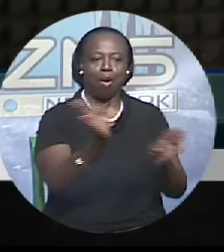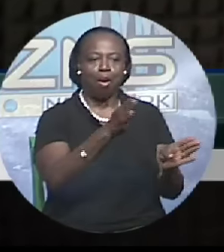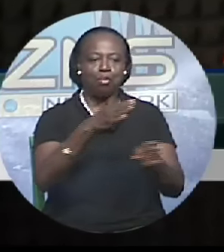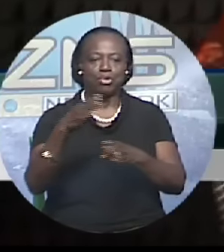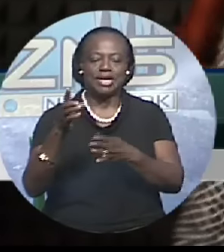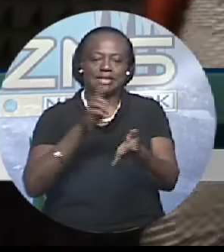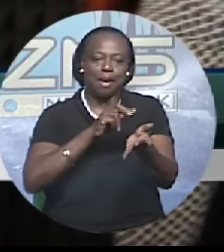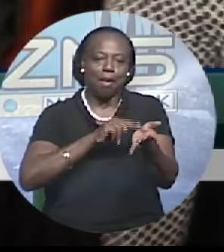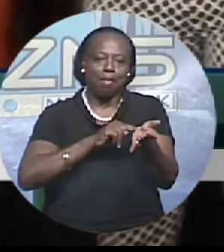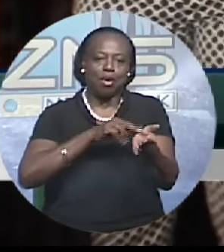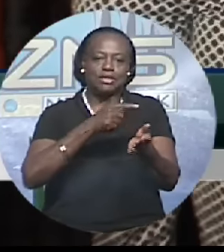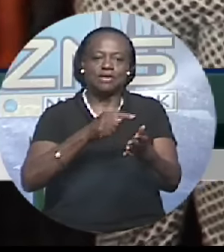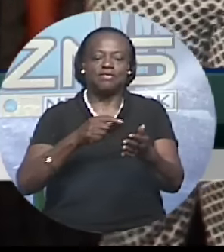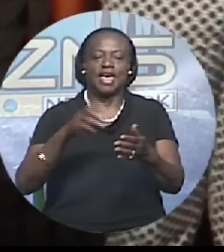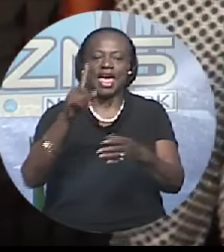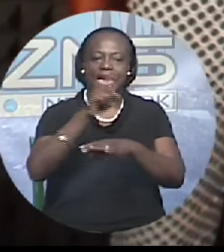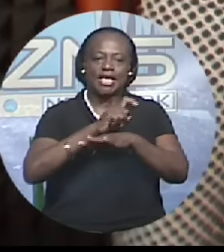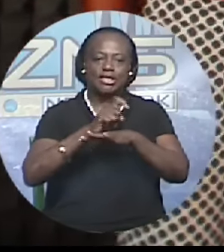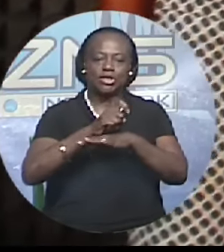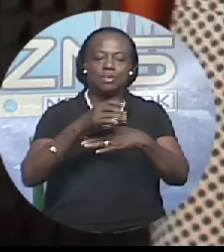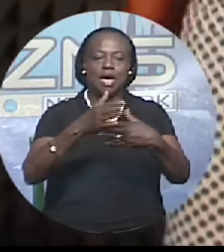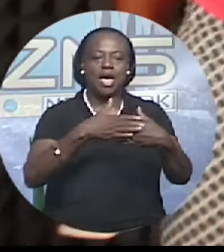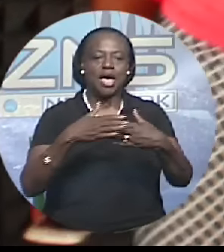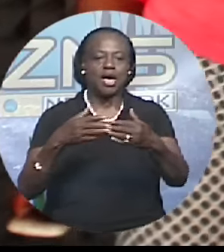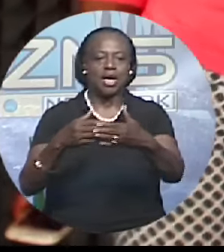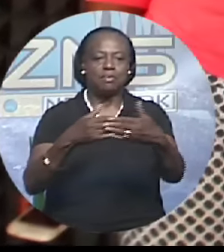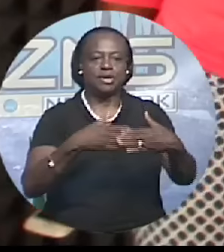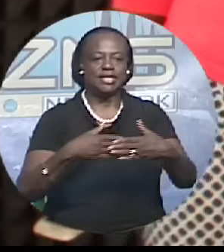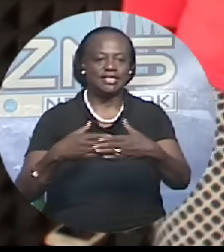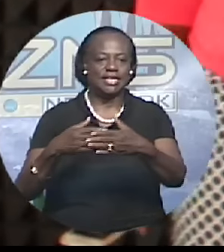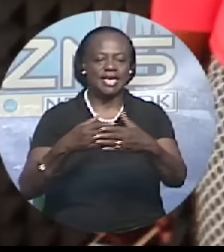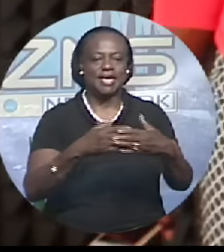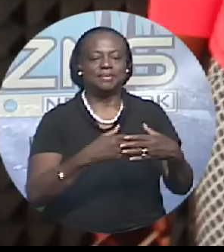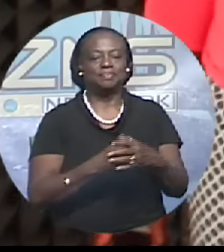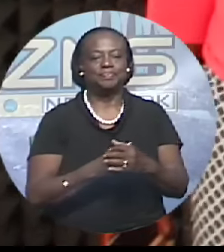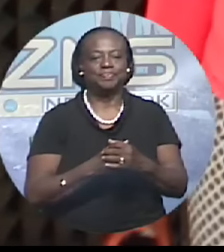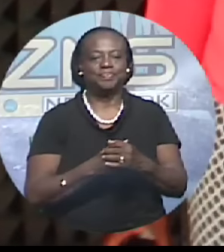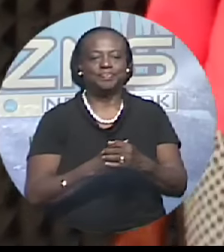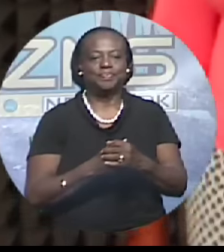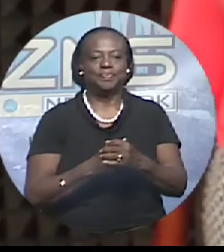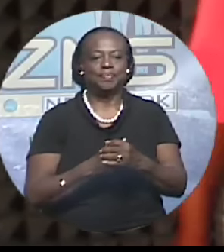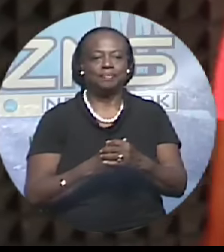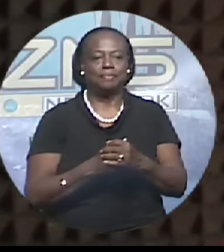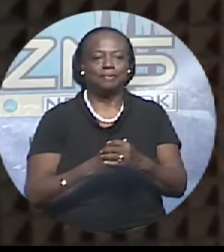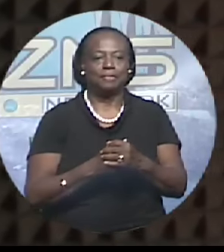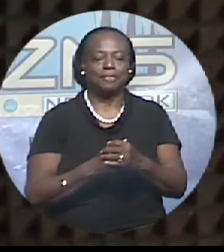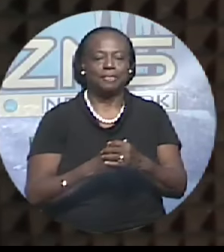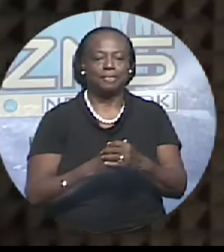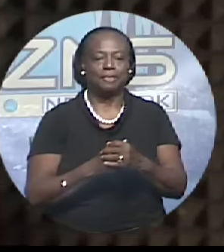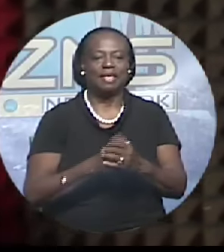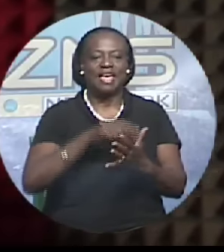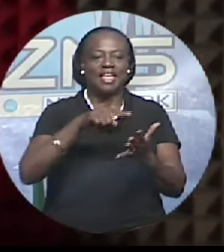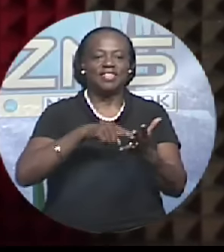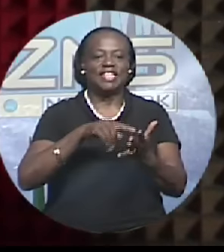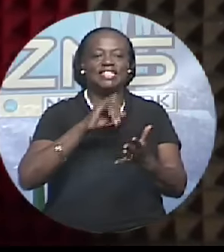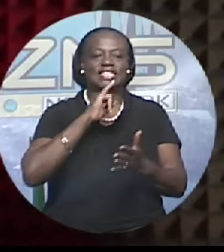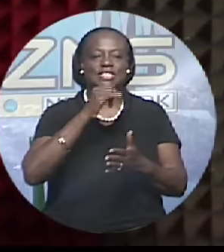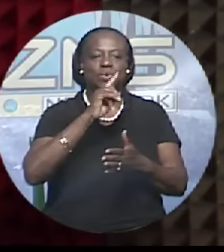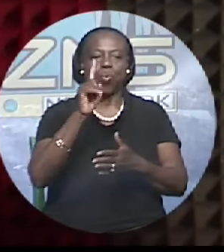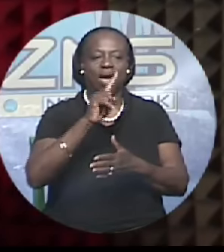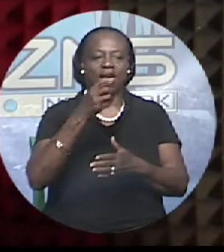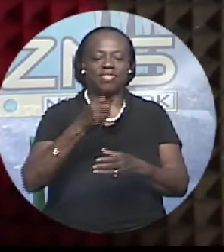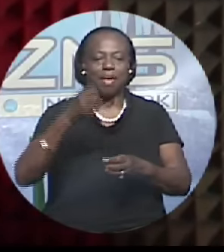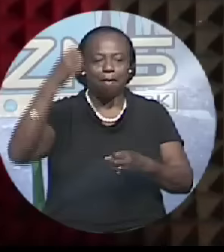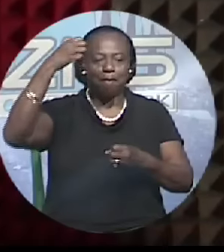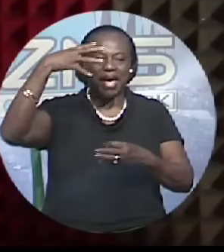of the Exuma community. So this is it, White. Yep. This is where Gigi does make all the magic happen. Yeah.